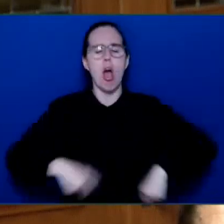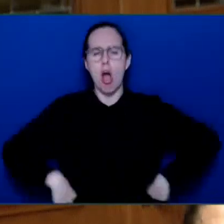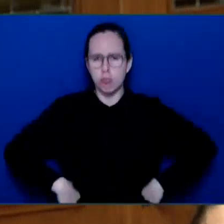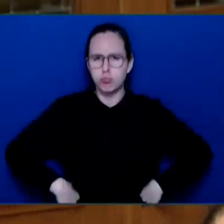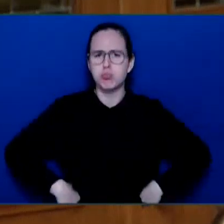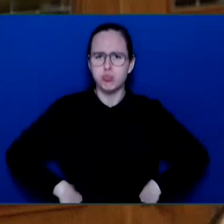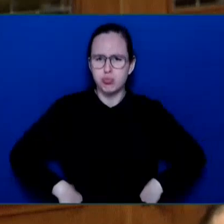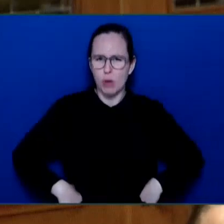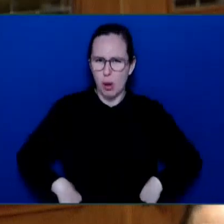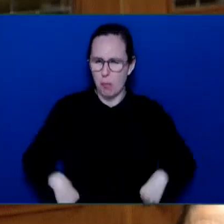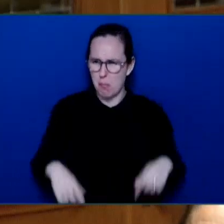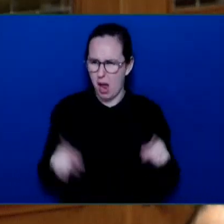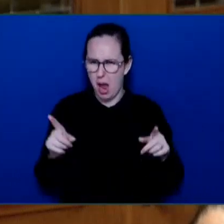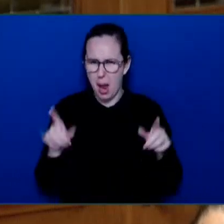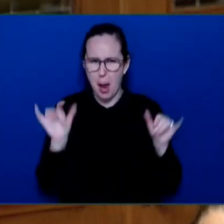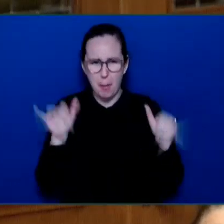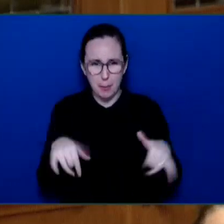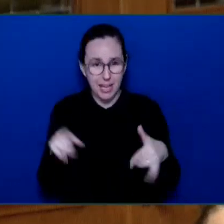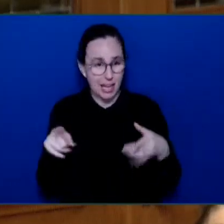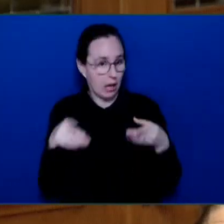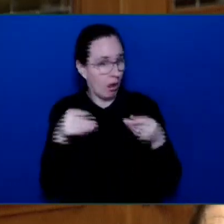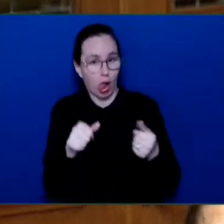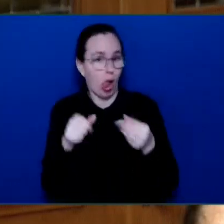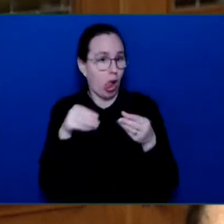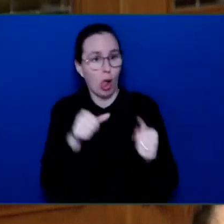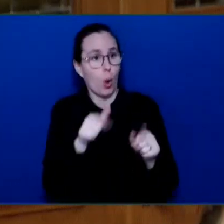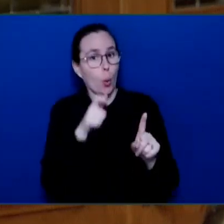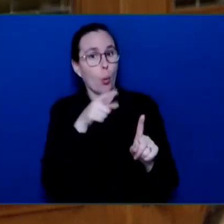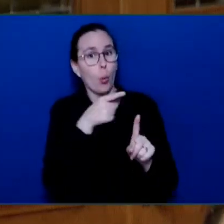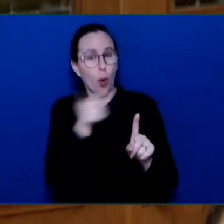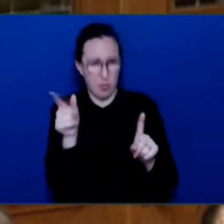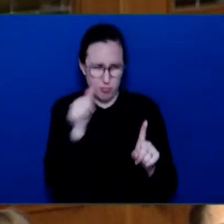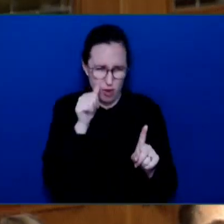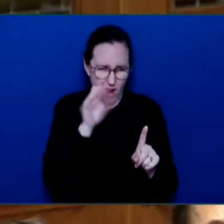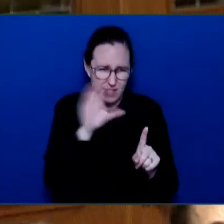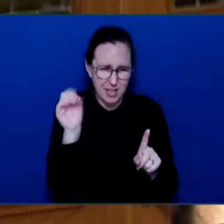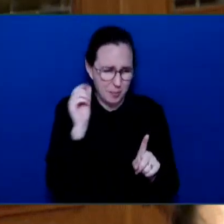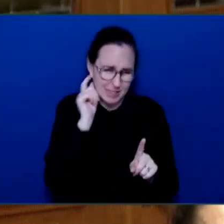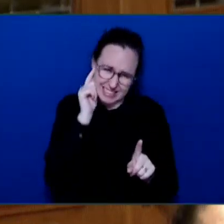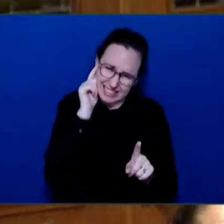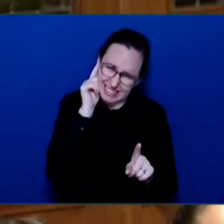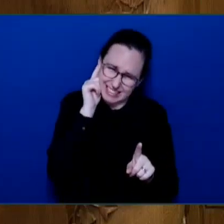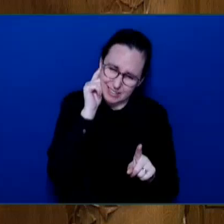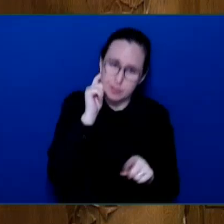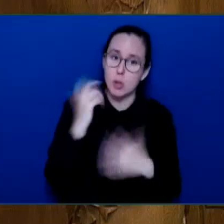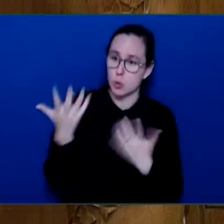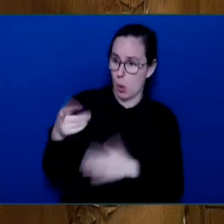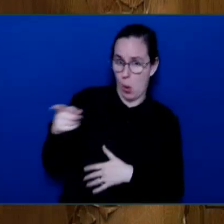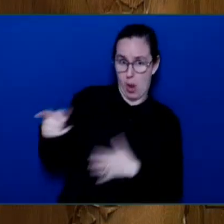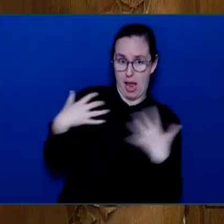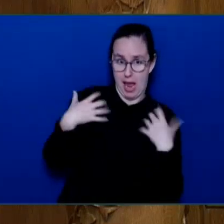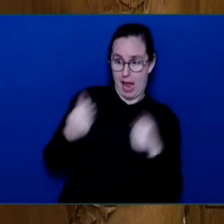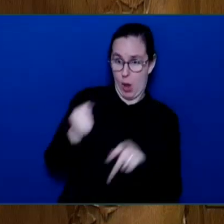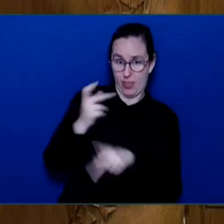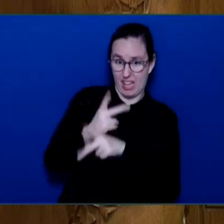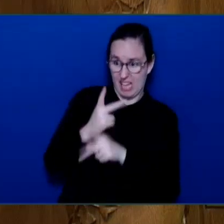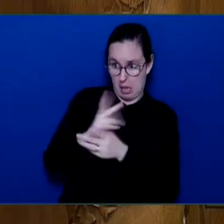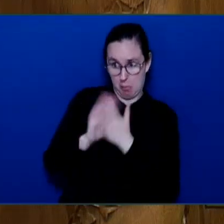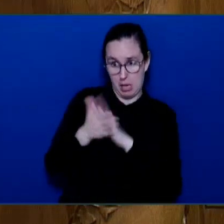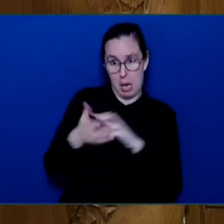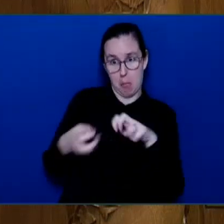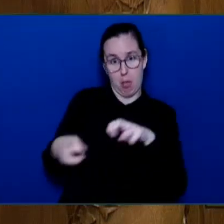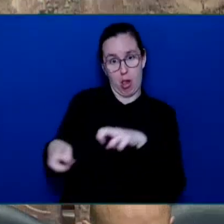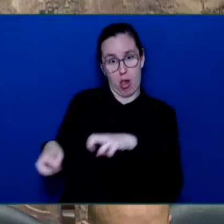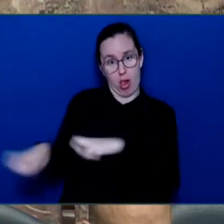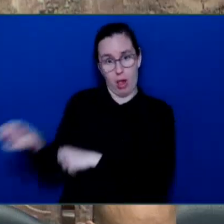Health. Is corporatization of healthcare the legacy that he wants to leave to British Columbia? Minister of Health. Thank you very